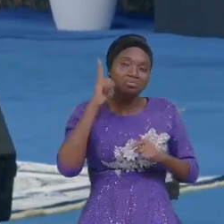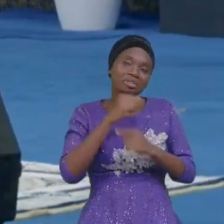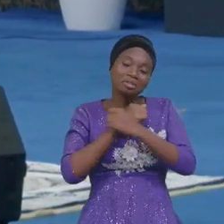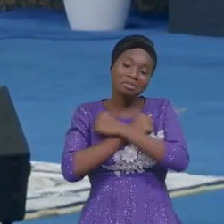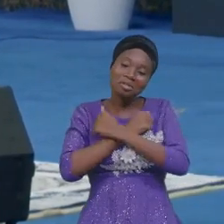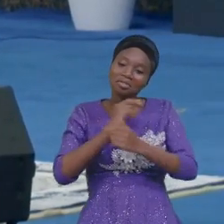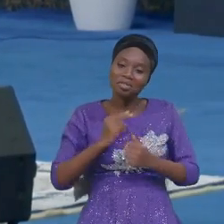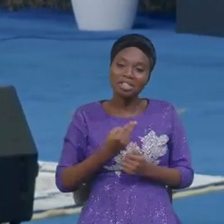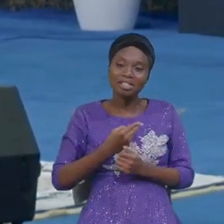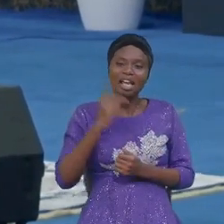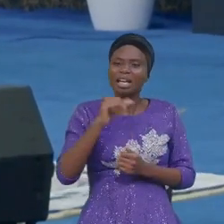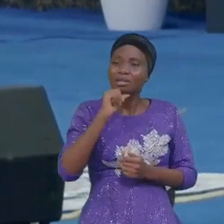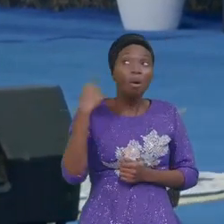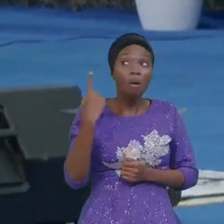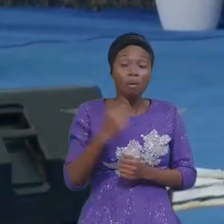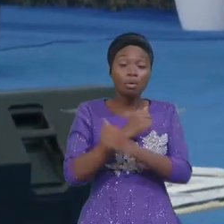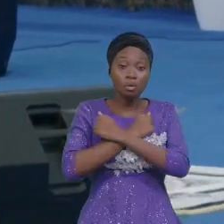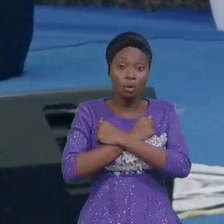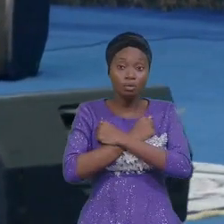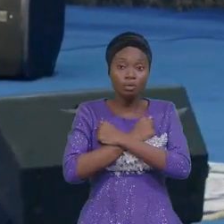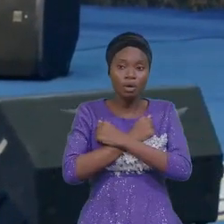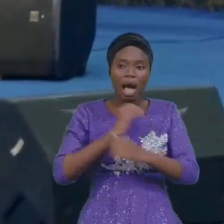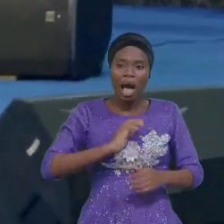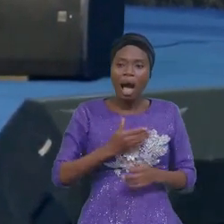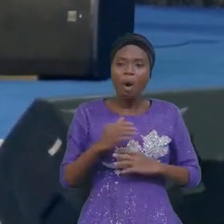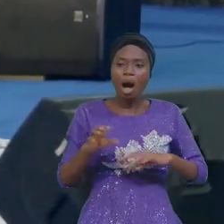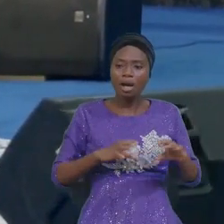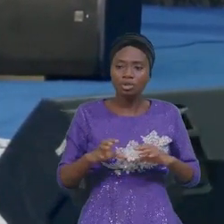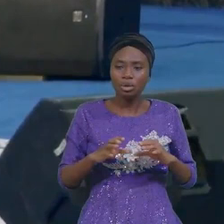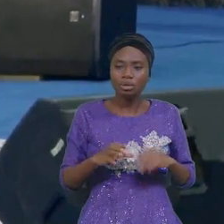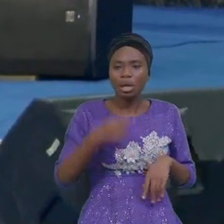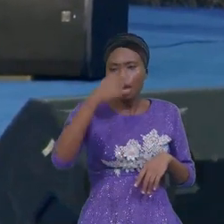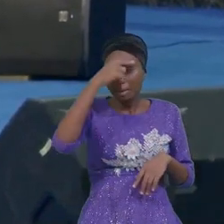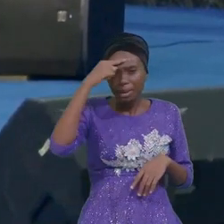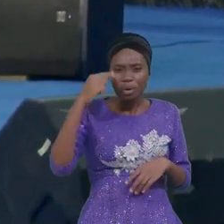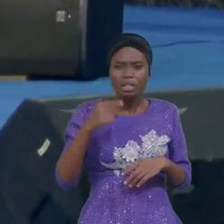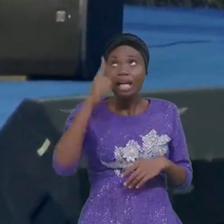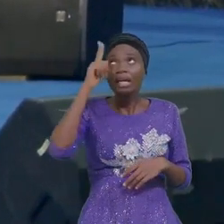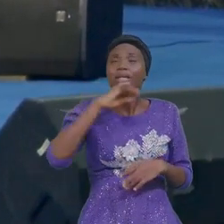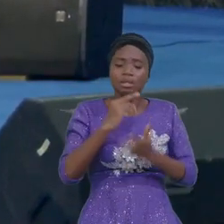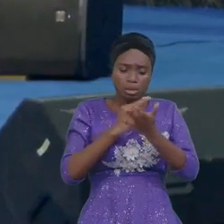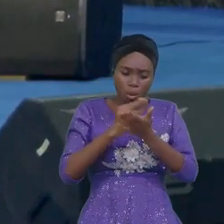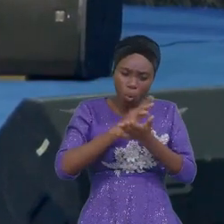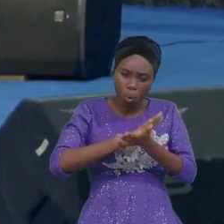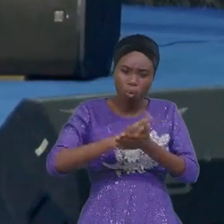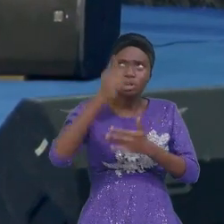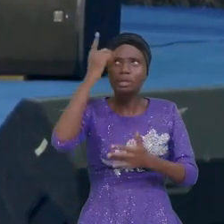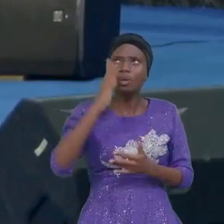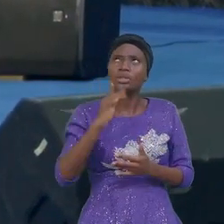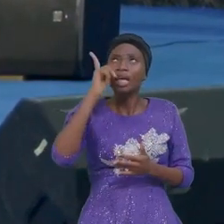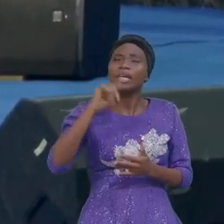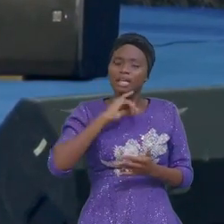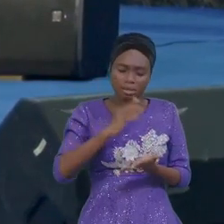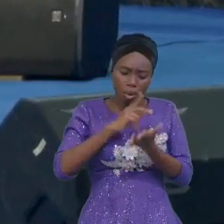He doesn't always love our action, because he's a holy God. It's a pure